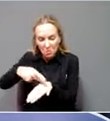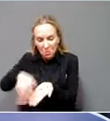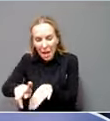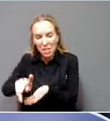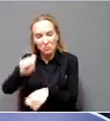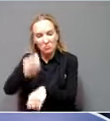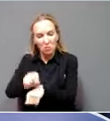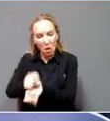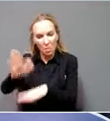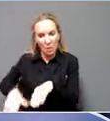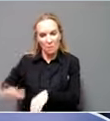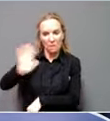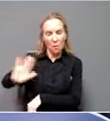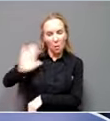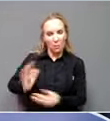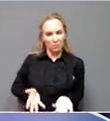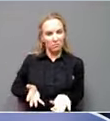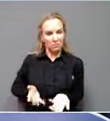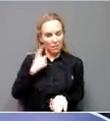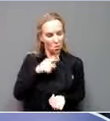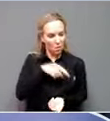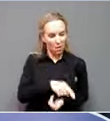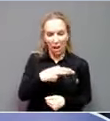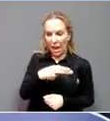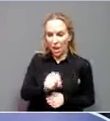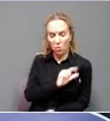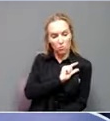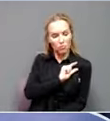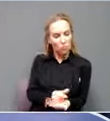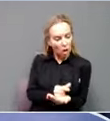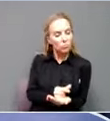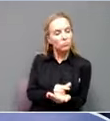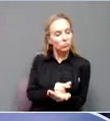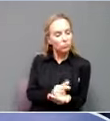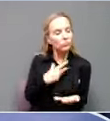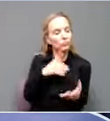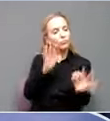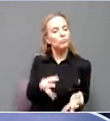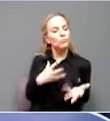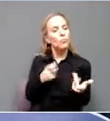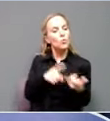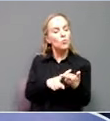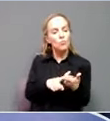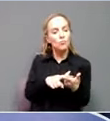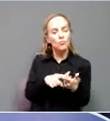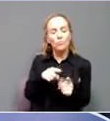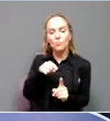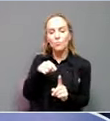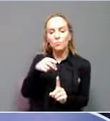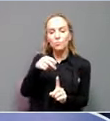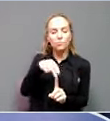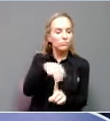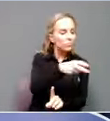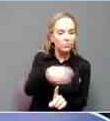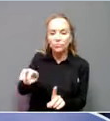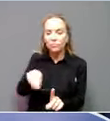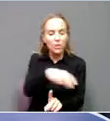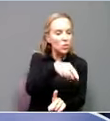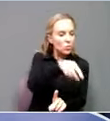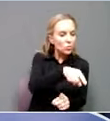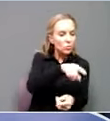waiting for a high school graduate if they want to go into the workforce before potentially pursuing higher